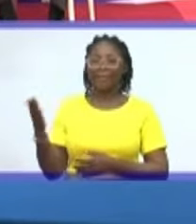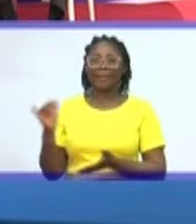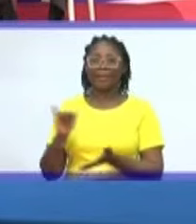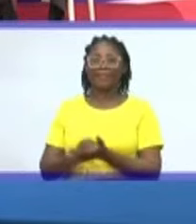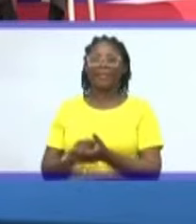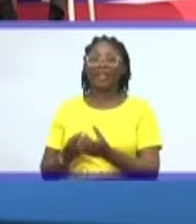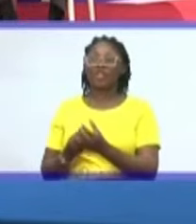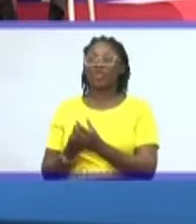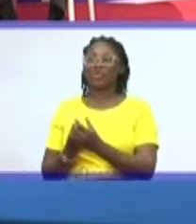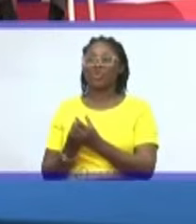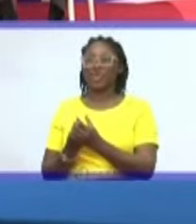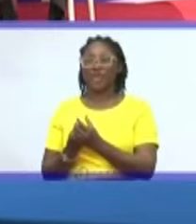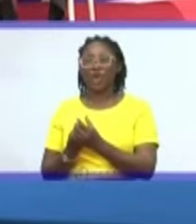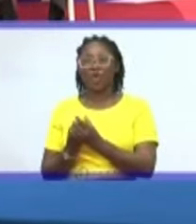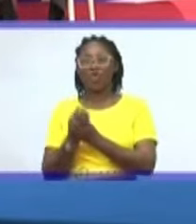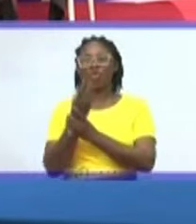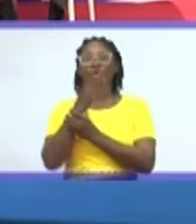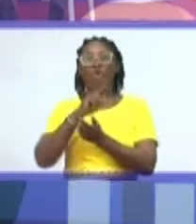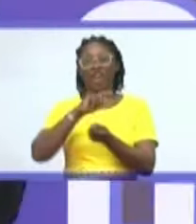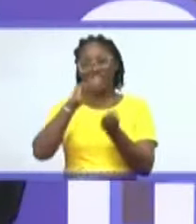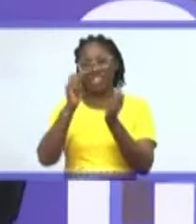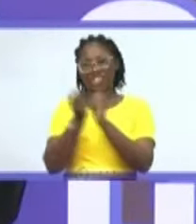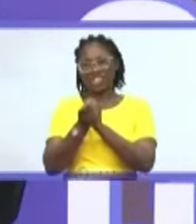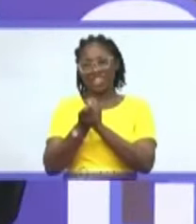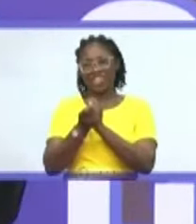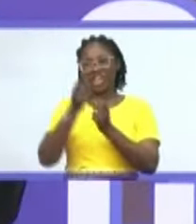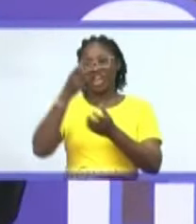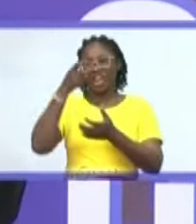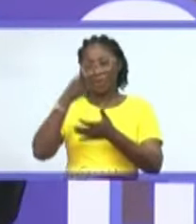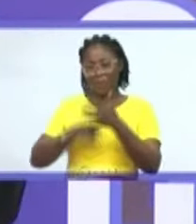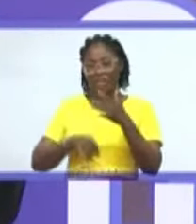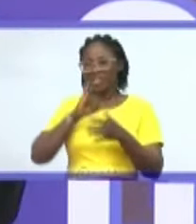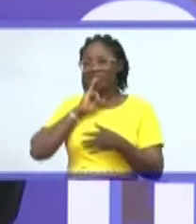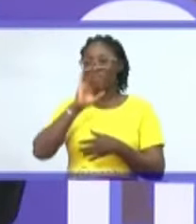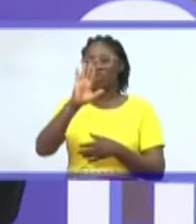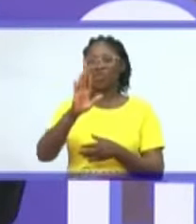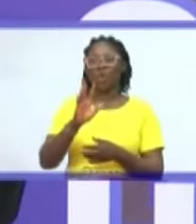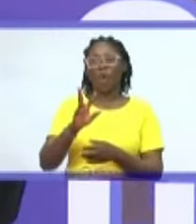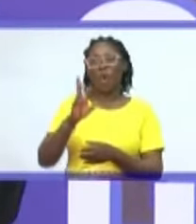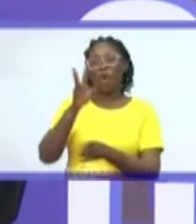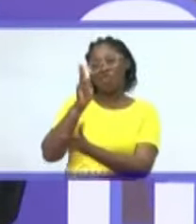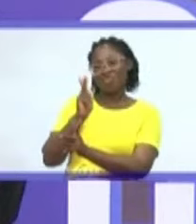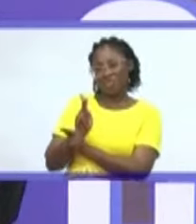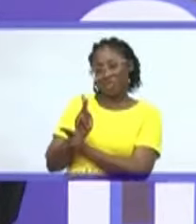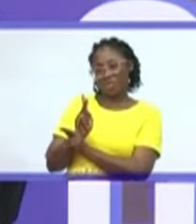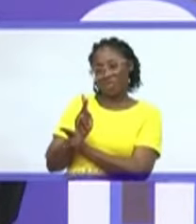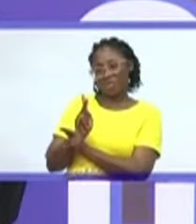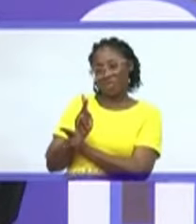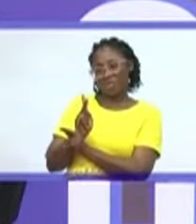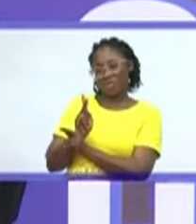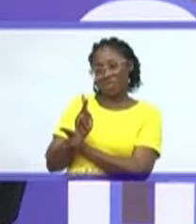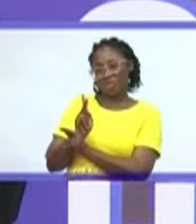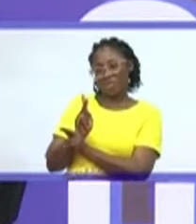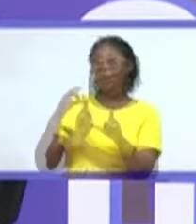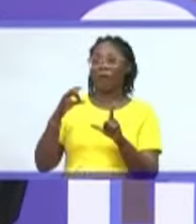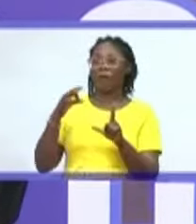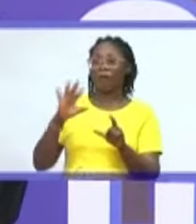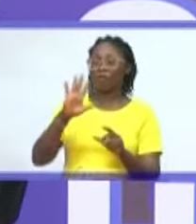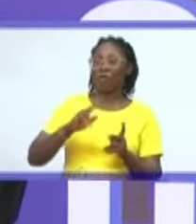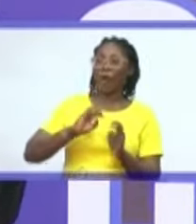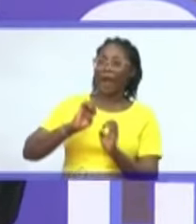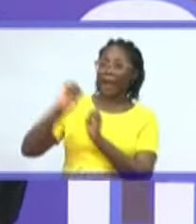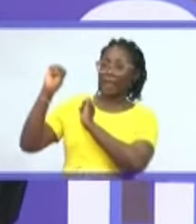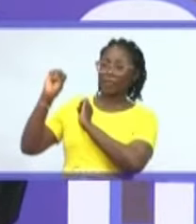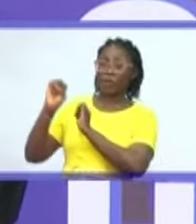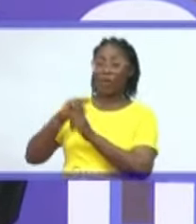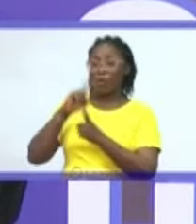drives exchange rate is your reserve, and your reserve is as a function of your export. When you're not producing